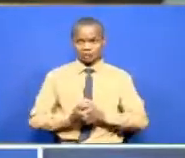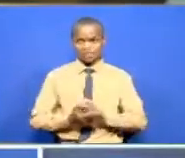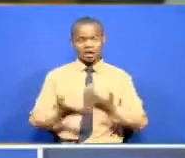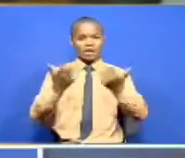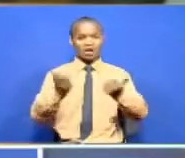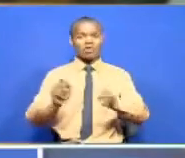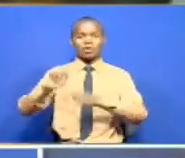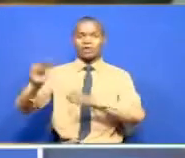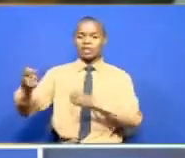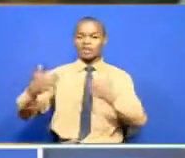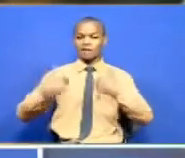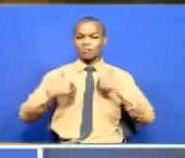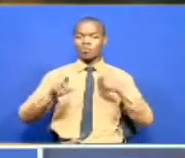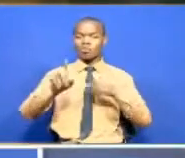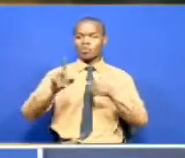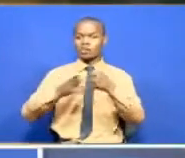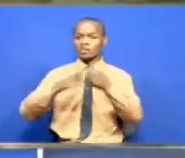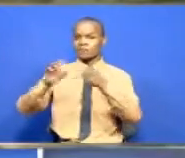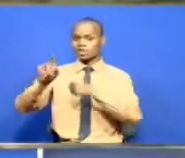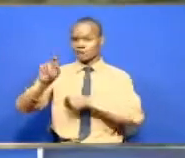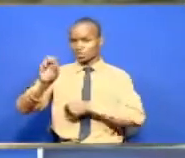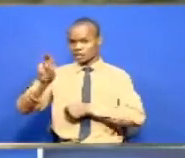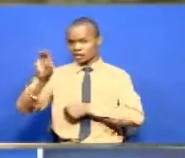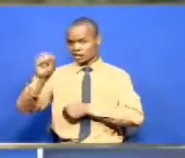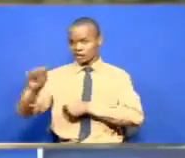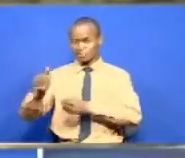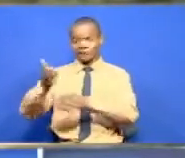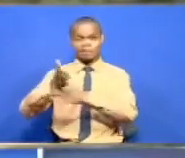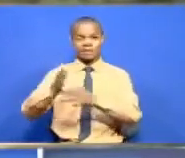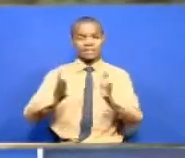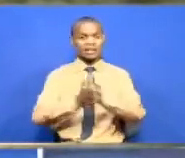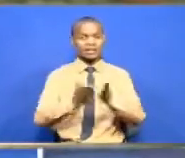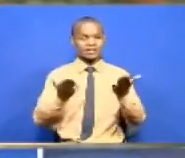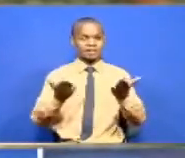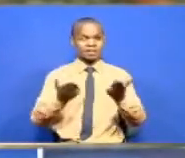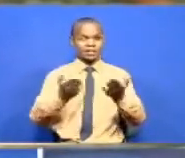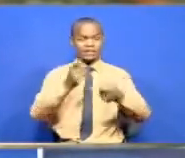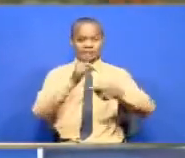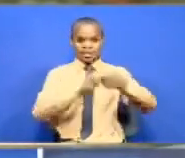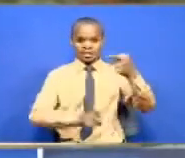produces 170,000 metric tons of fish and an annual consumption